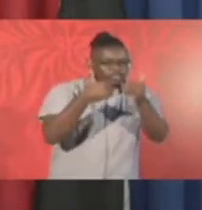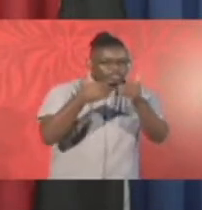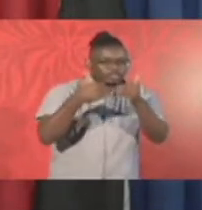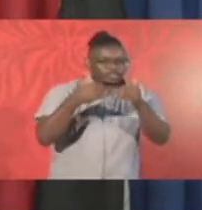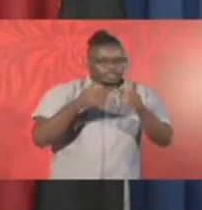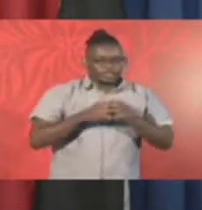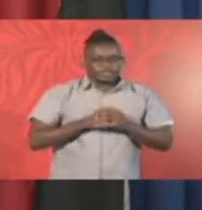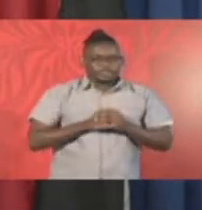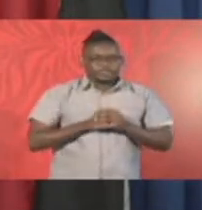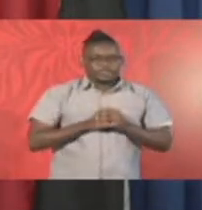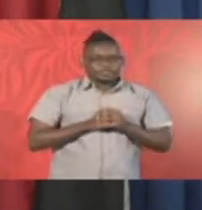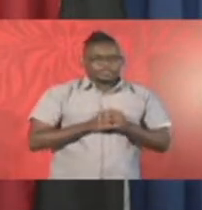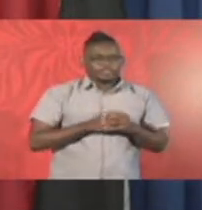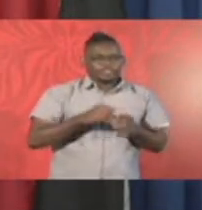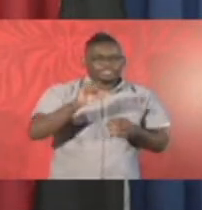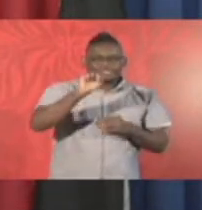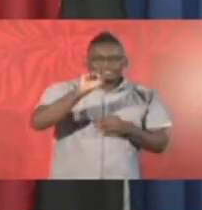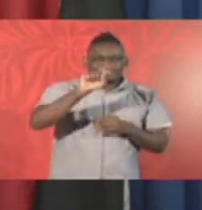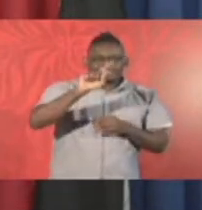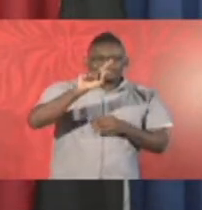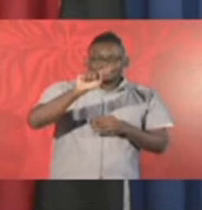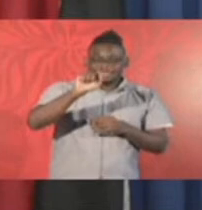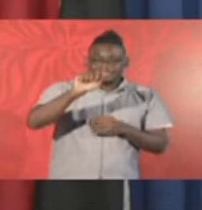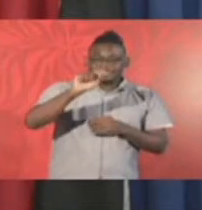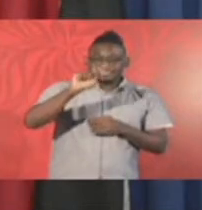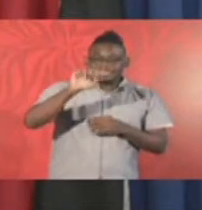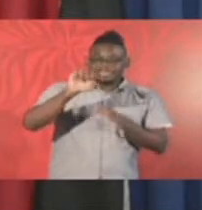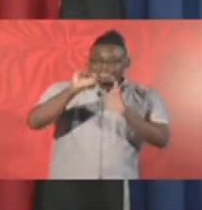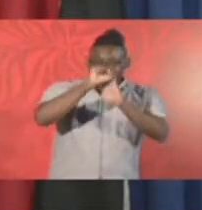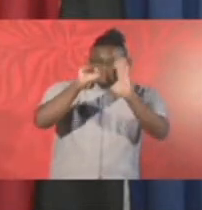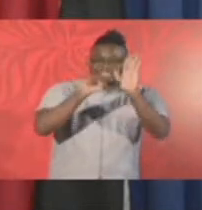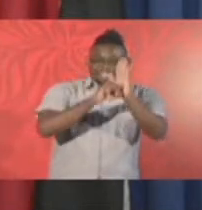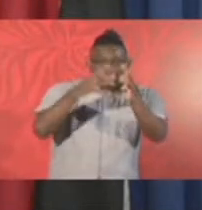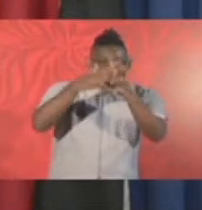state of Mississippi, which is one of the least